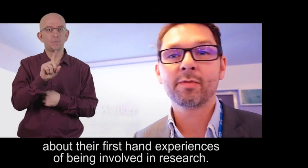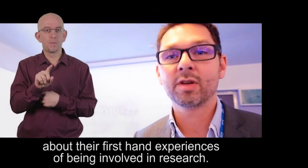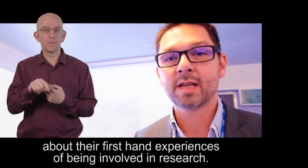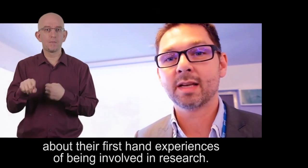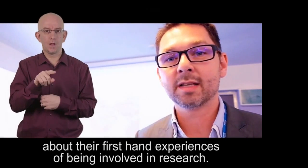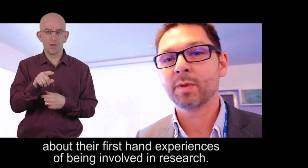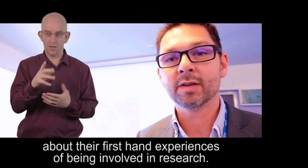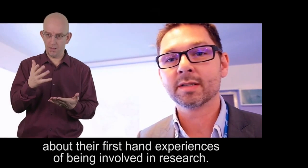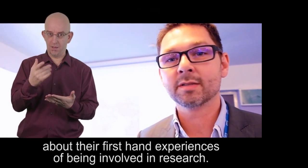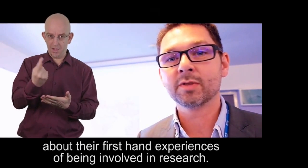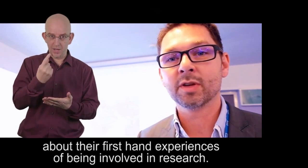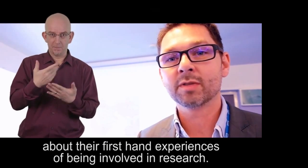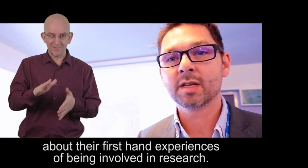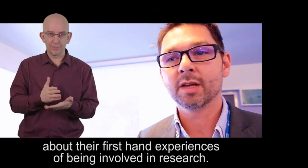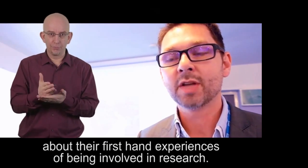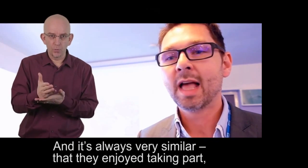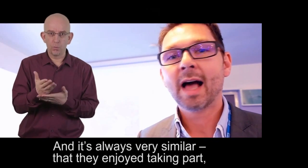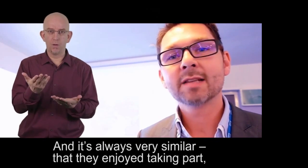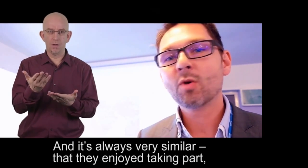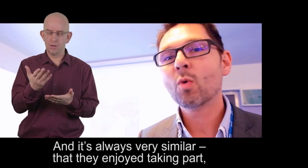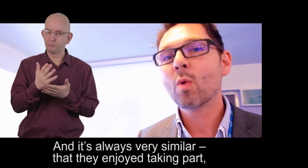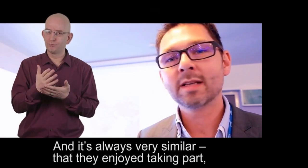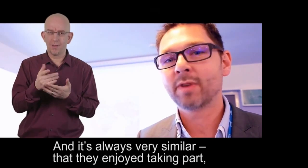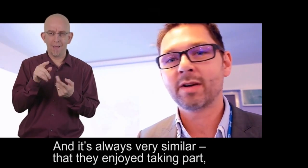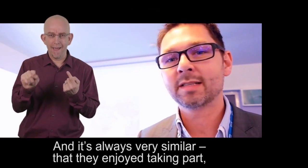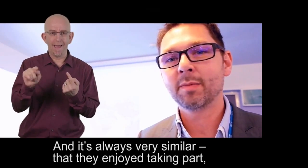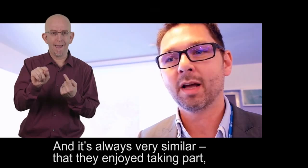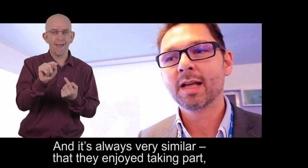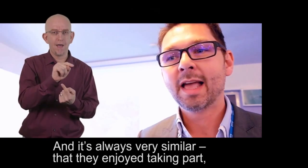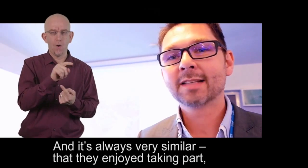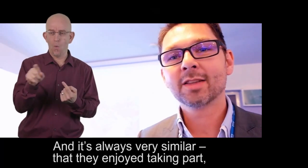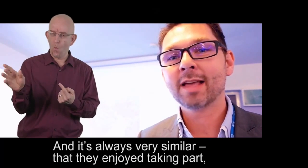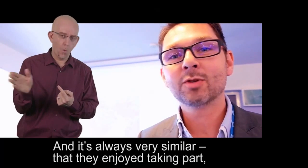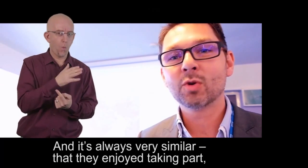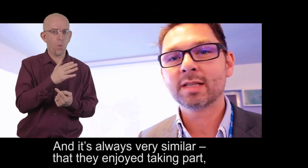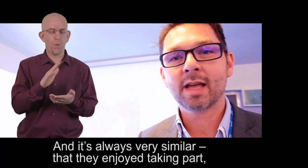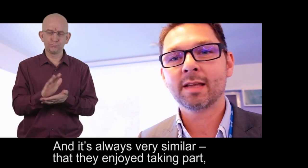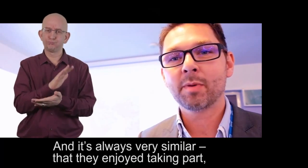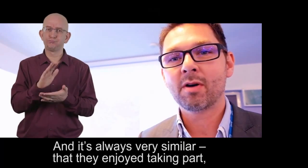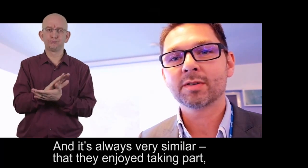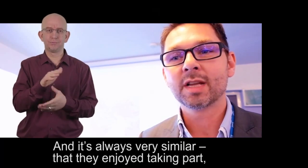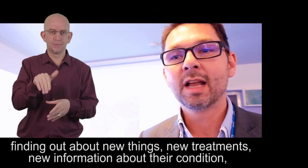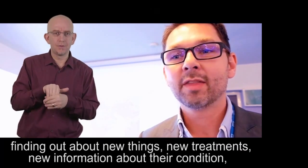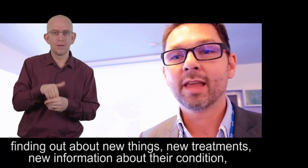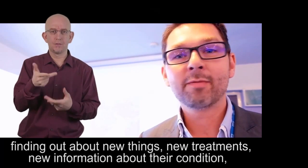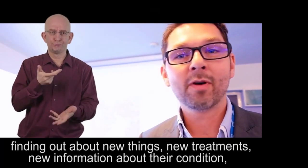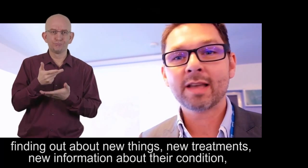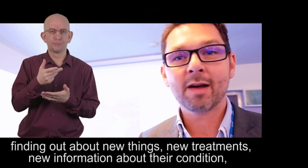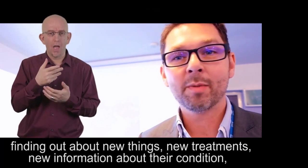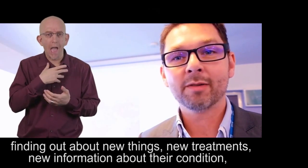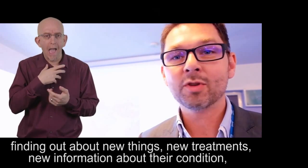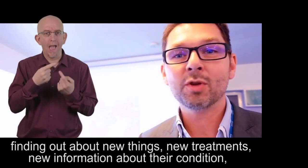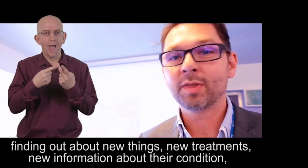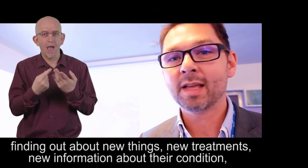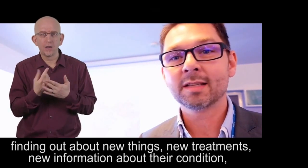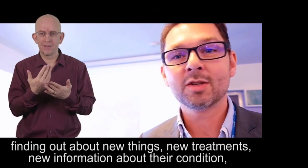about their first-hand experiences of doing research and it's always very similar it's that they enjoy taking part that they find